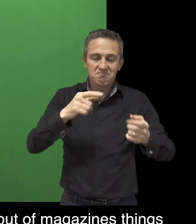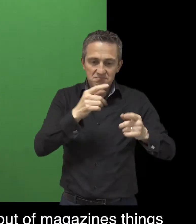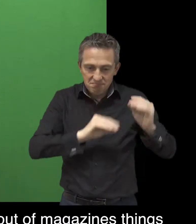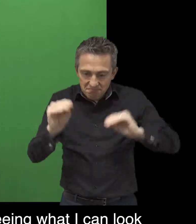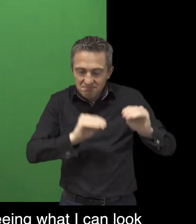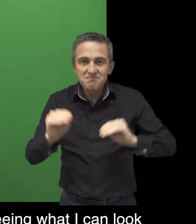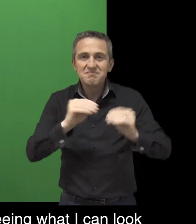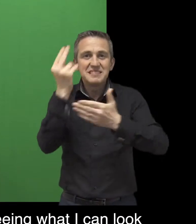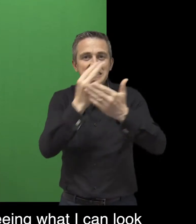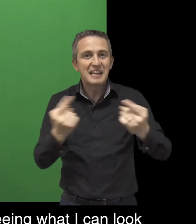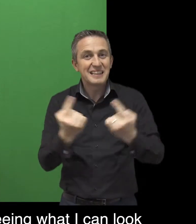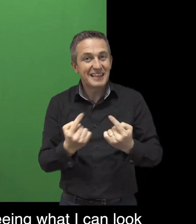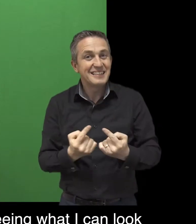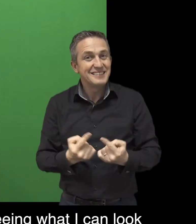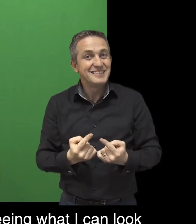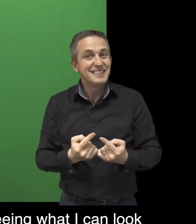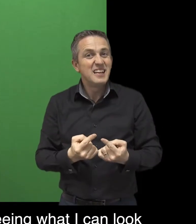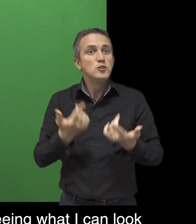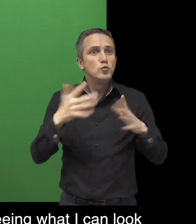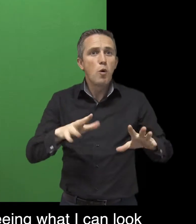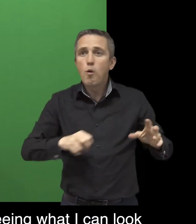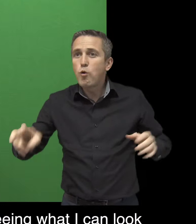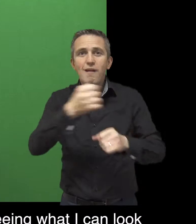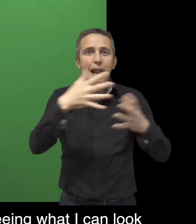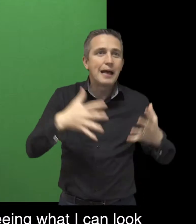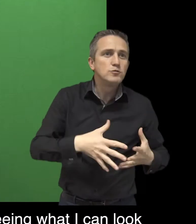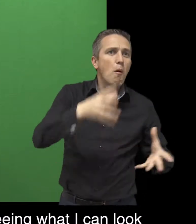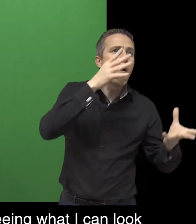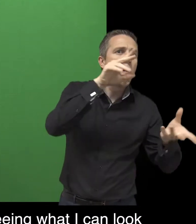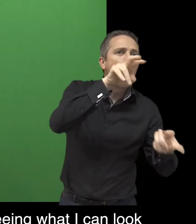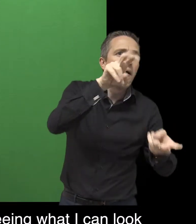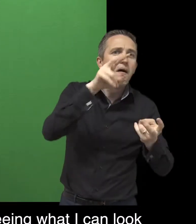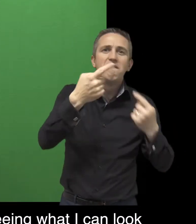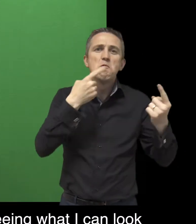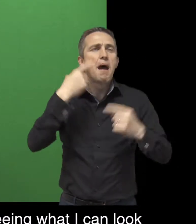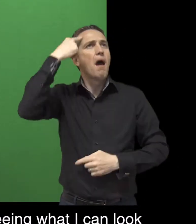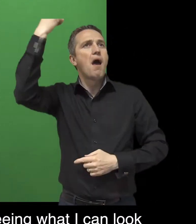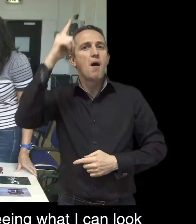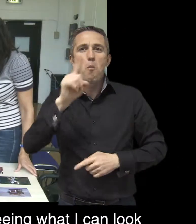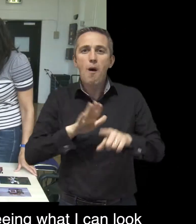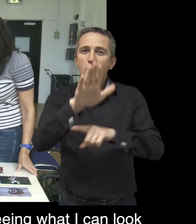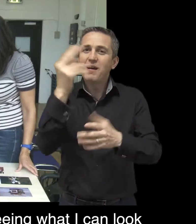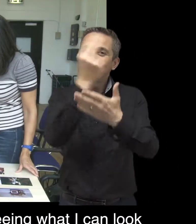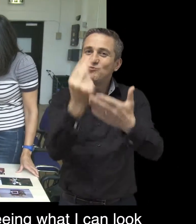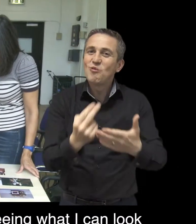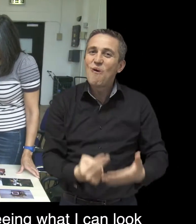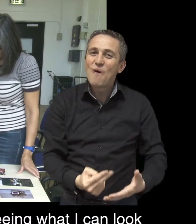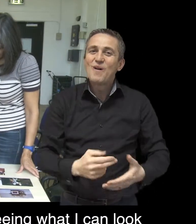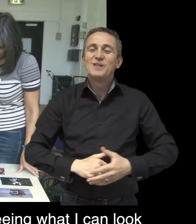doing, and just walking about Glasgow, seeing what I can look at and draw, and then developing it into something